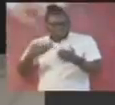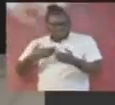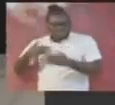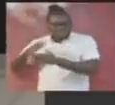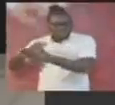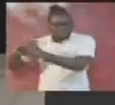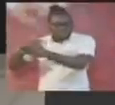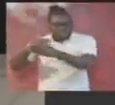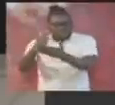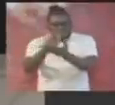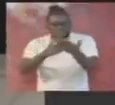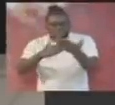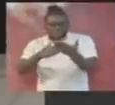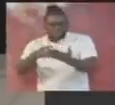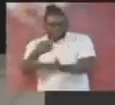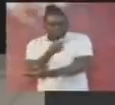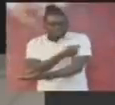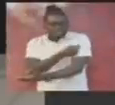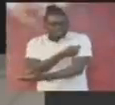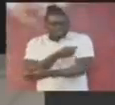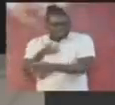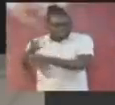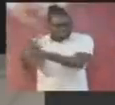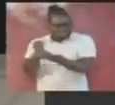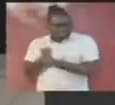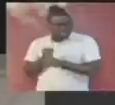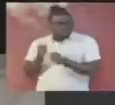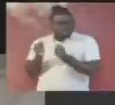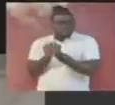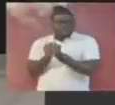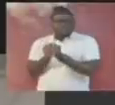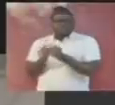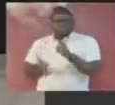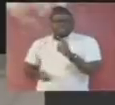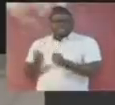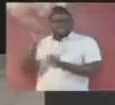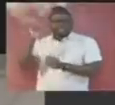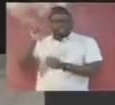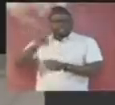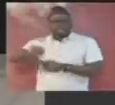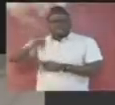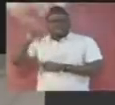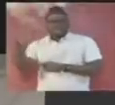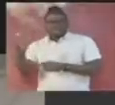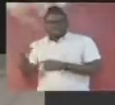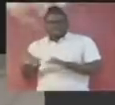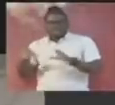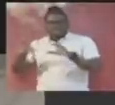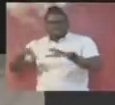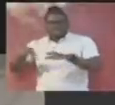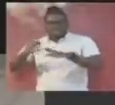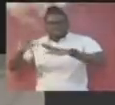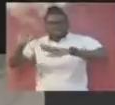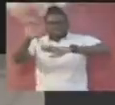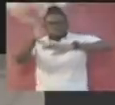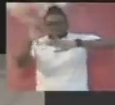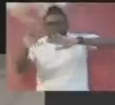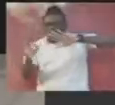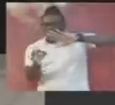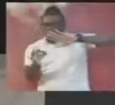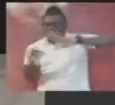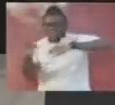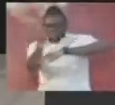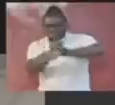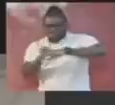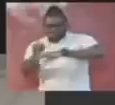other Caribbean islands. Could Minister Singh speak to that? And I just want to ask Dr. Othello, in